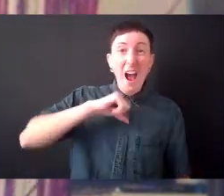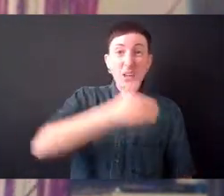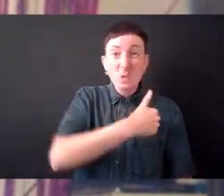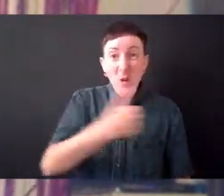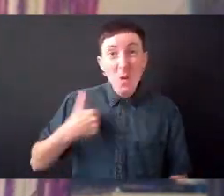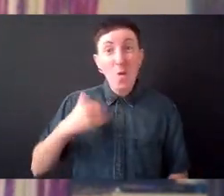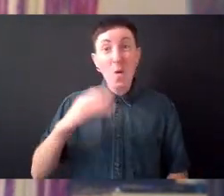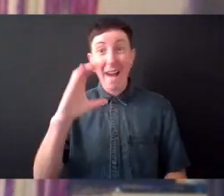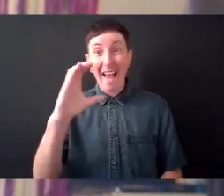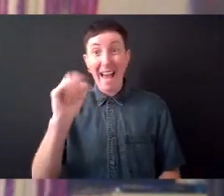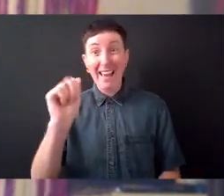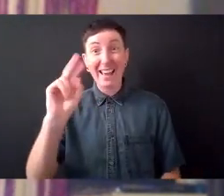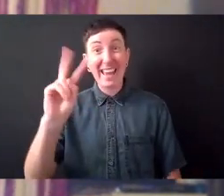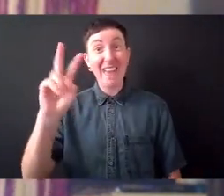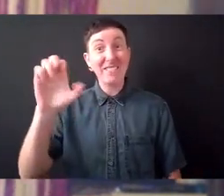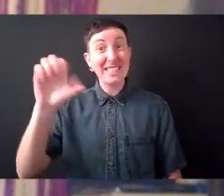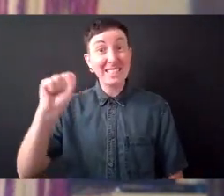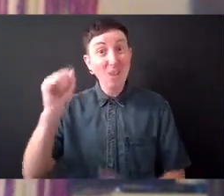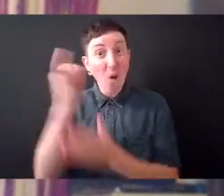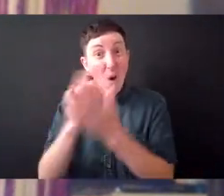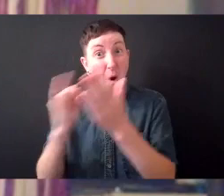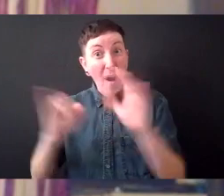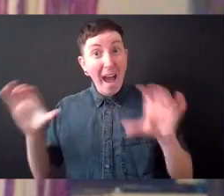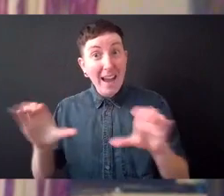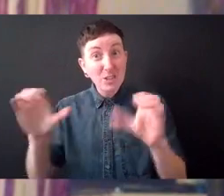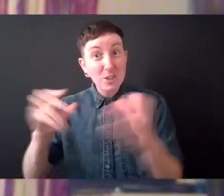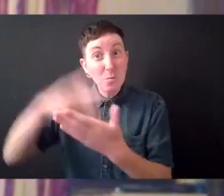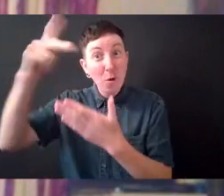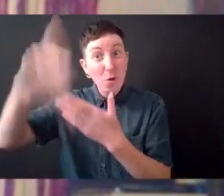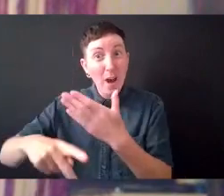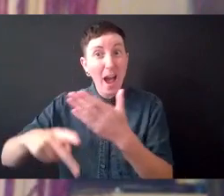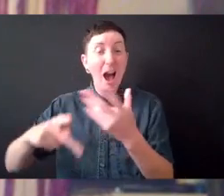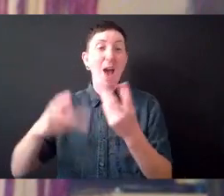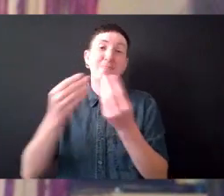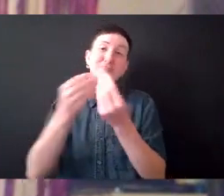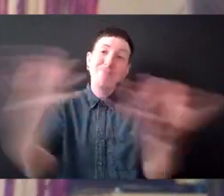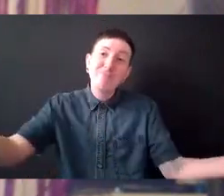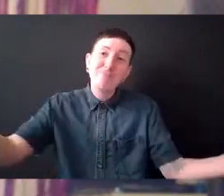wish everybody a beautiful, fun, and safe Pride